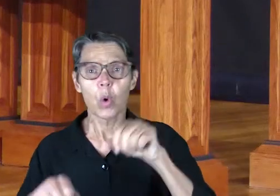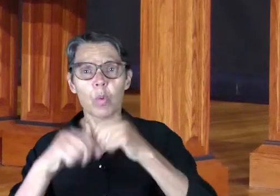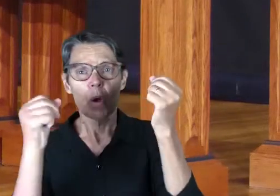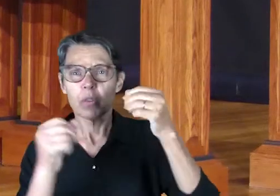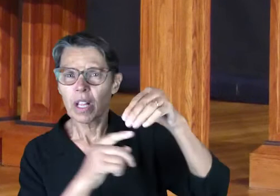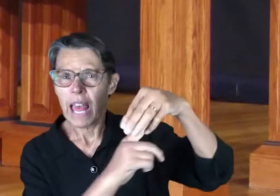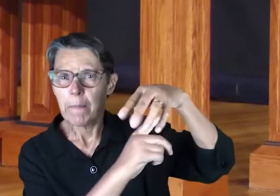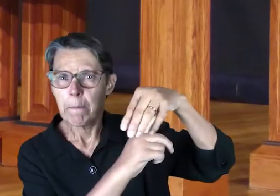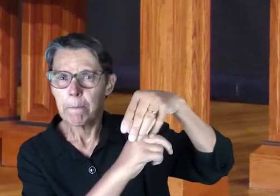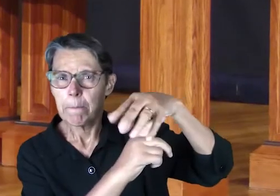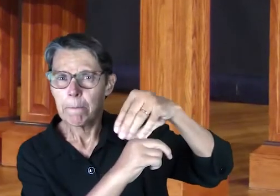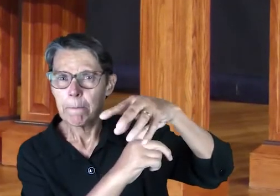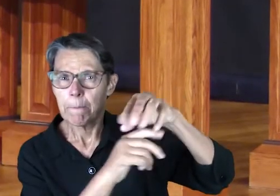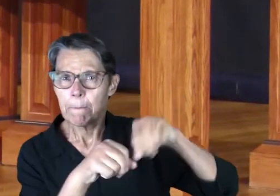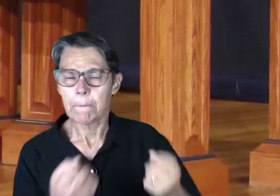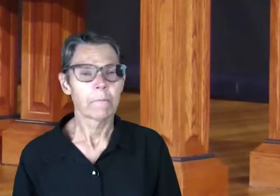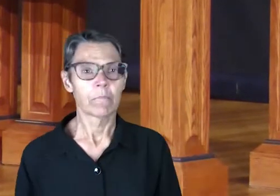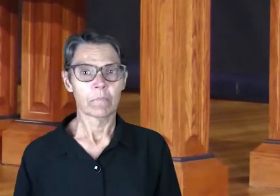Who broke the lamp?